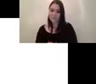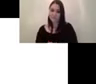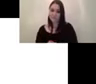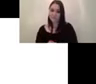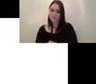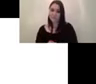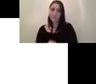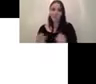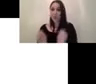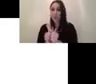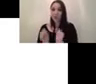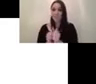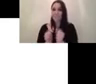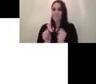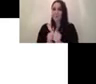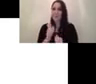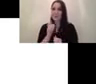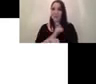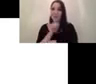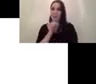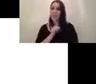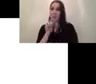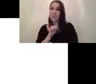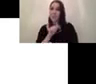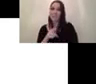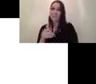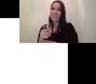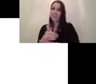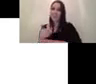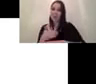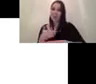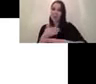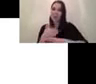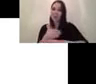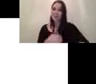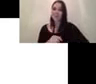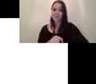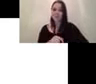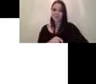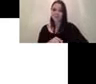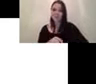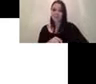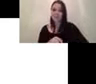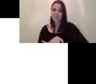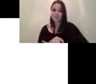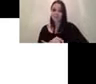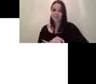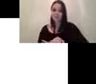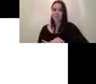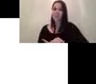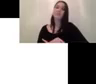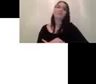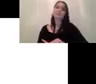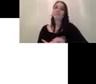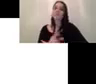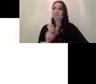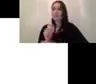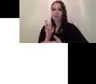suitable to use the Bayesian optimization to do this task. But if you got only a few of them that you are not quite sure